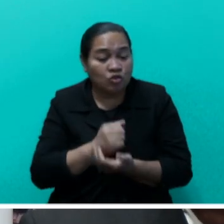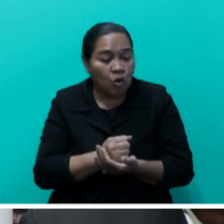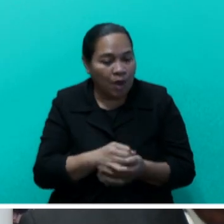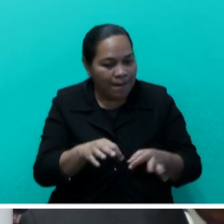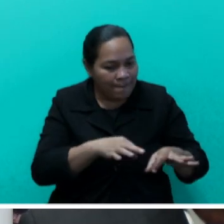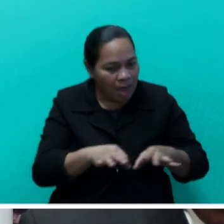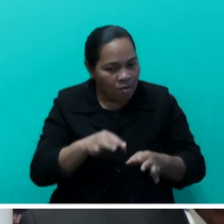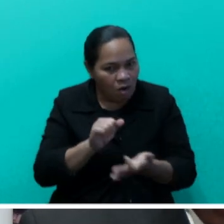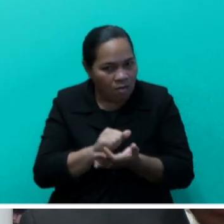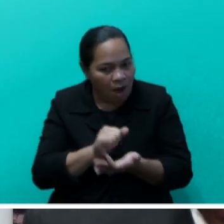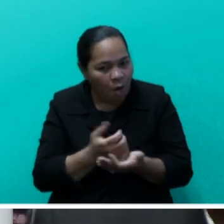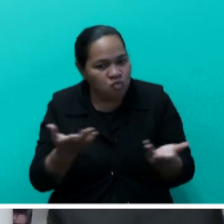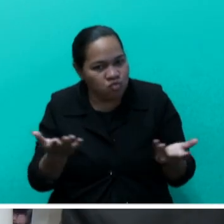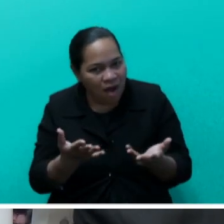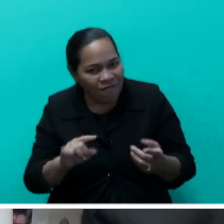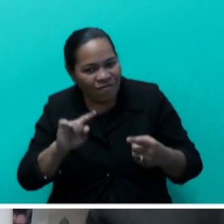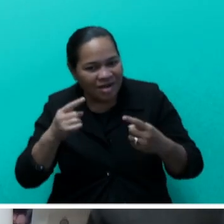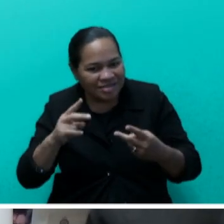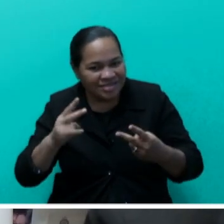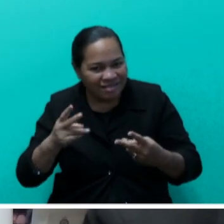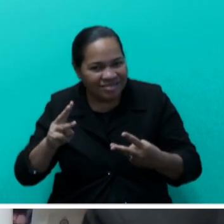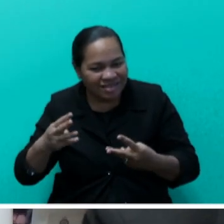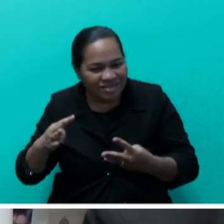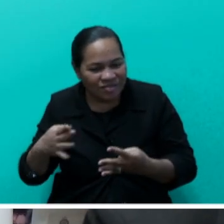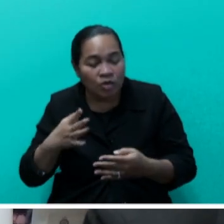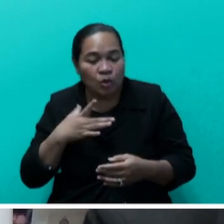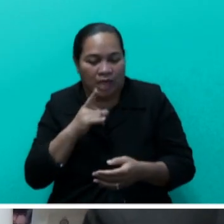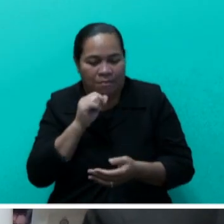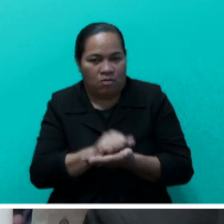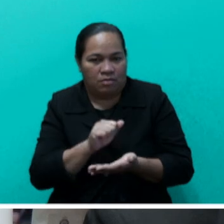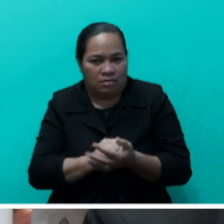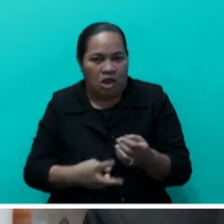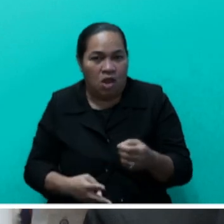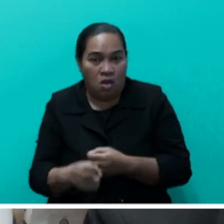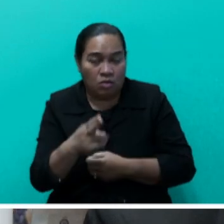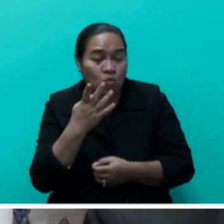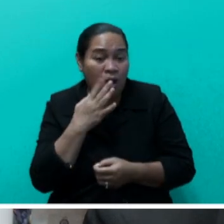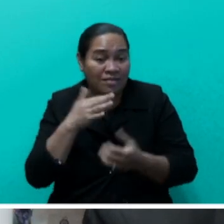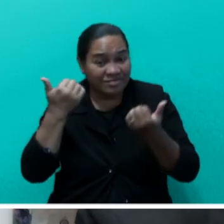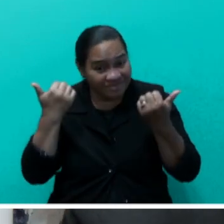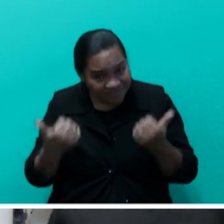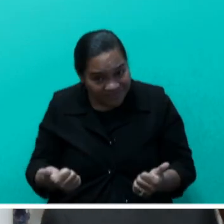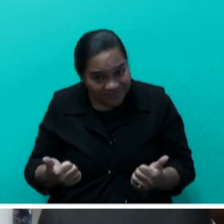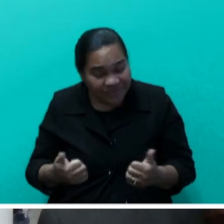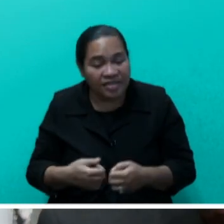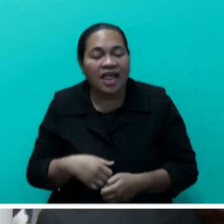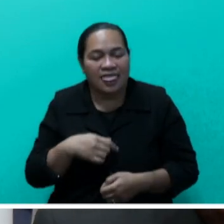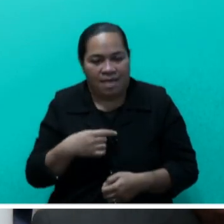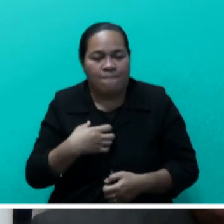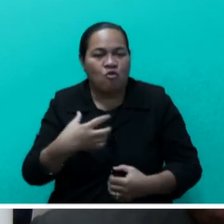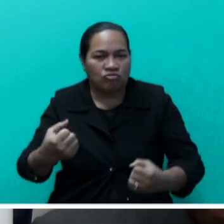phase, like on a model launch, if you like, sir. Once that's done, and then we'll then have a firmer